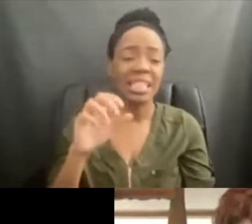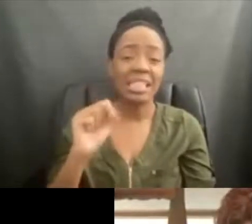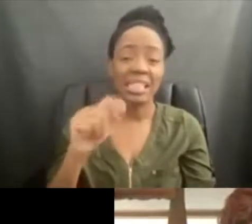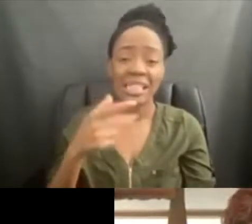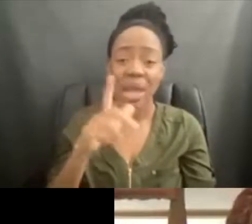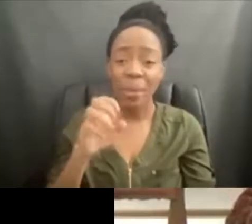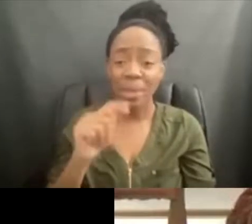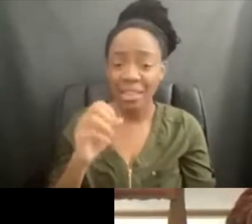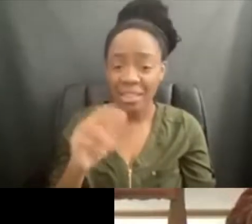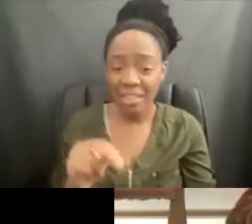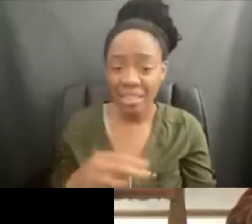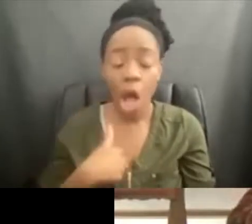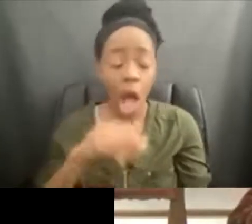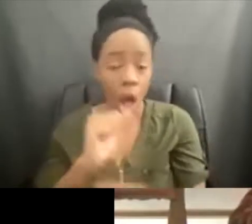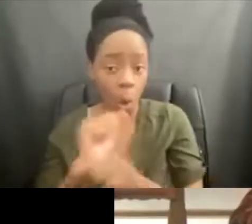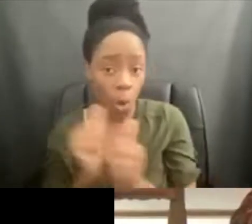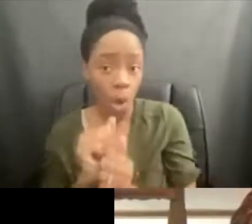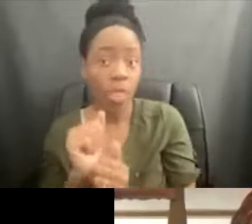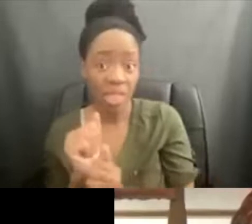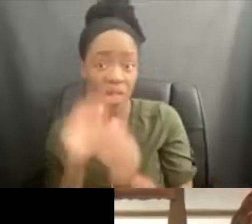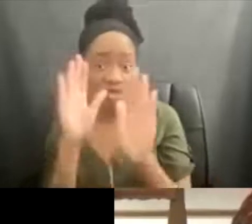with the great Noel Coward.